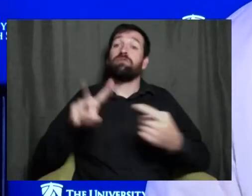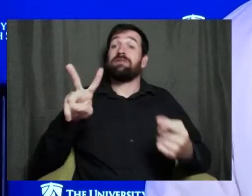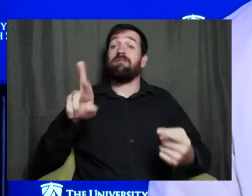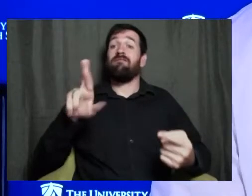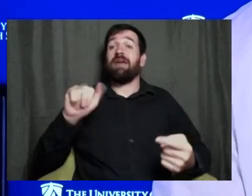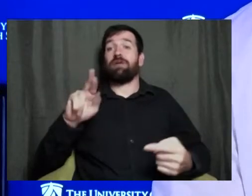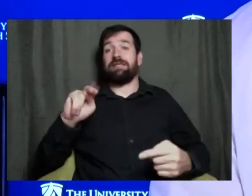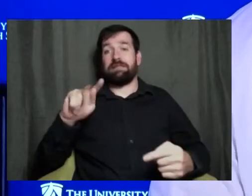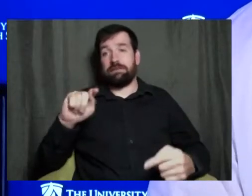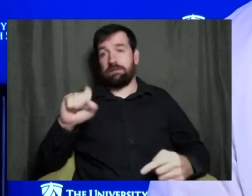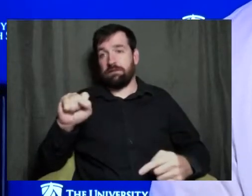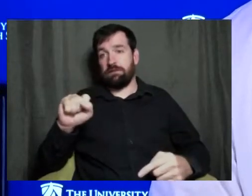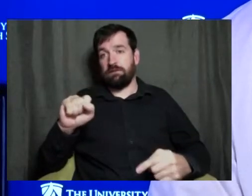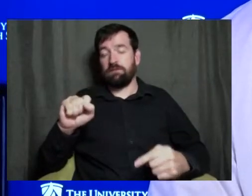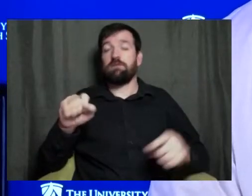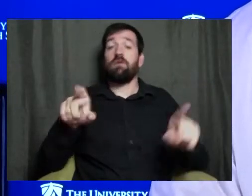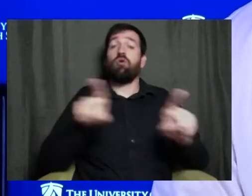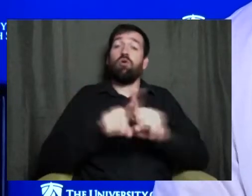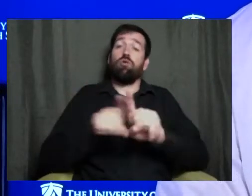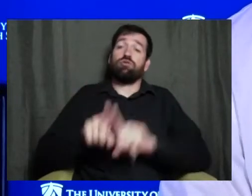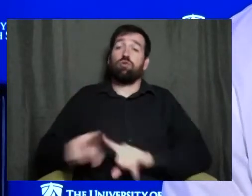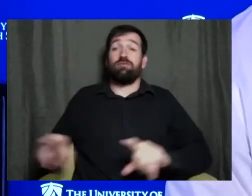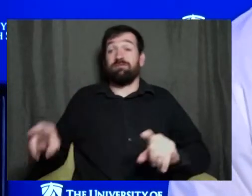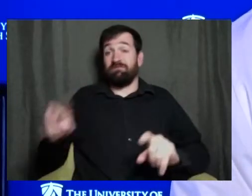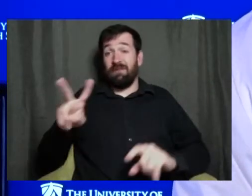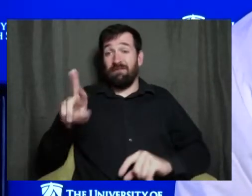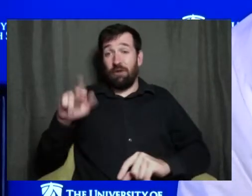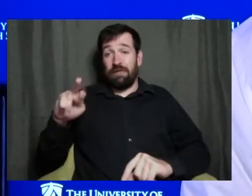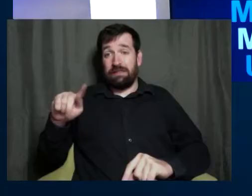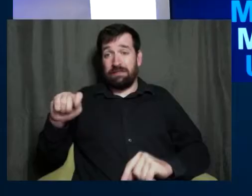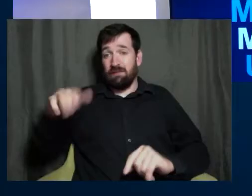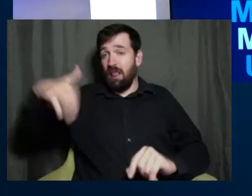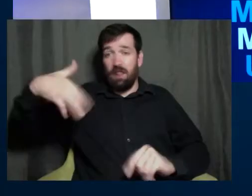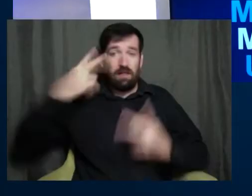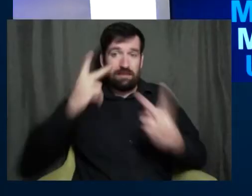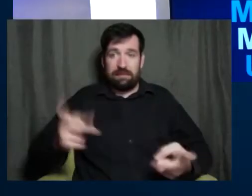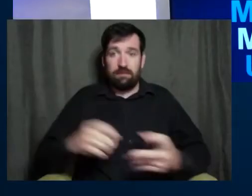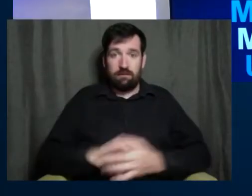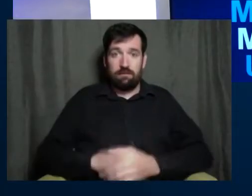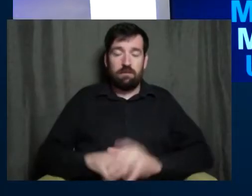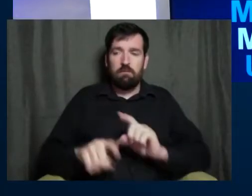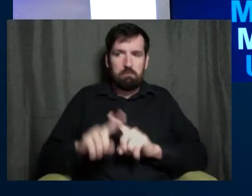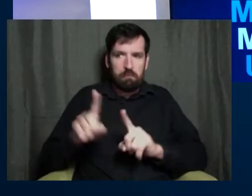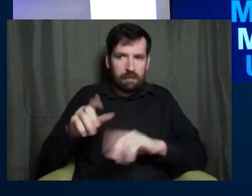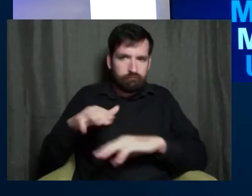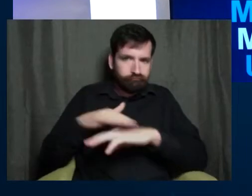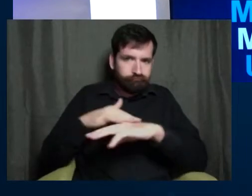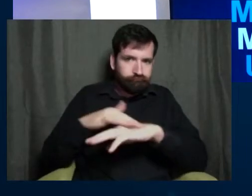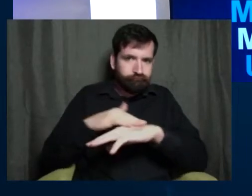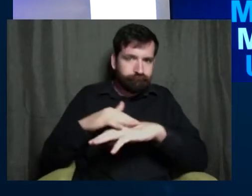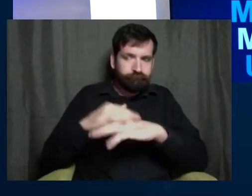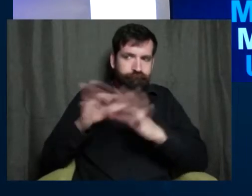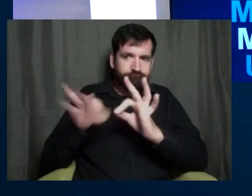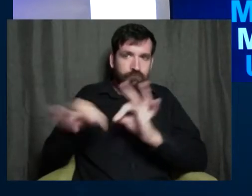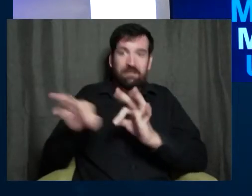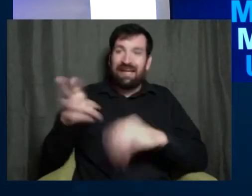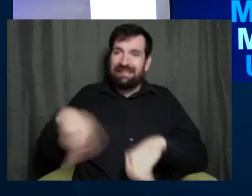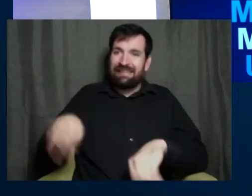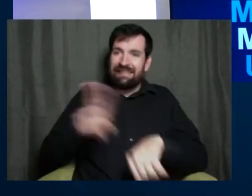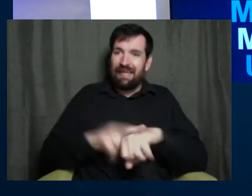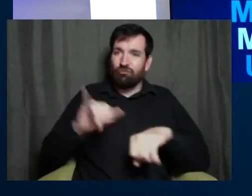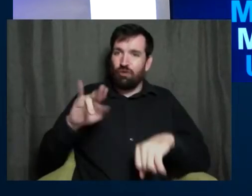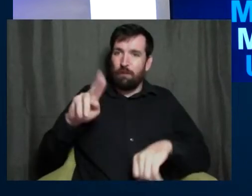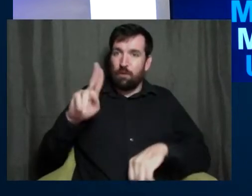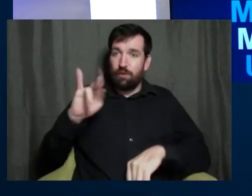circulating, and more than likely to those variants that we haven't even seen yet. Okay, but in layman's term, natural immunity is a thing. It just needs to have